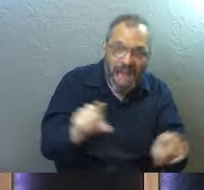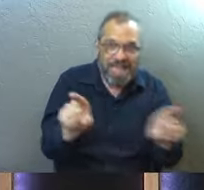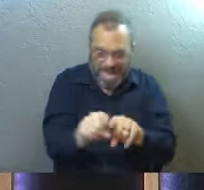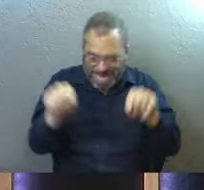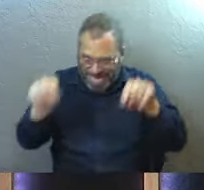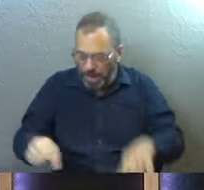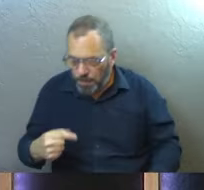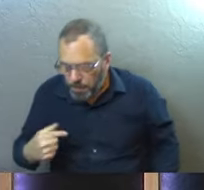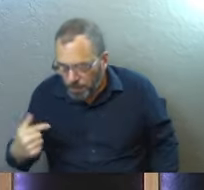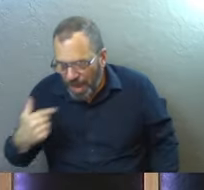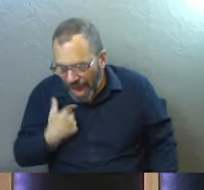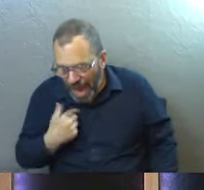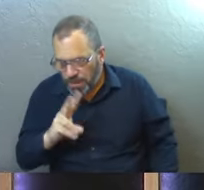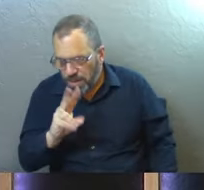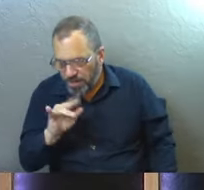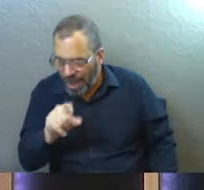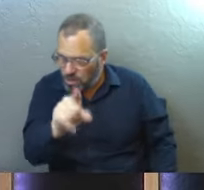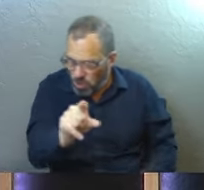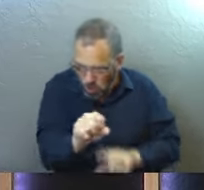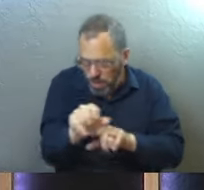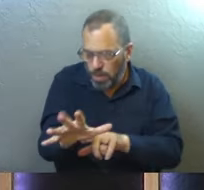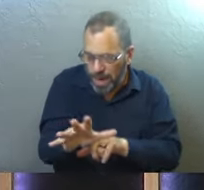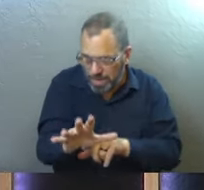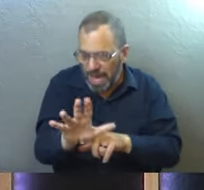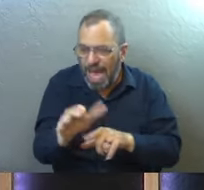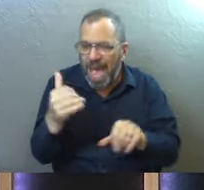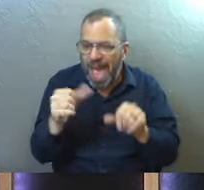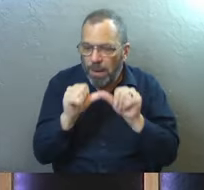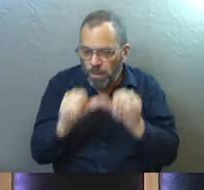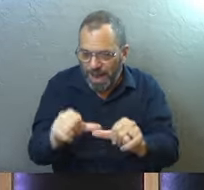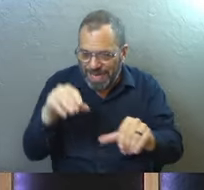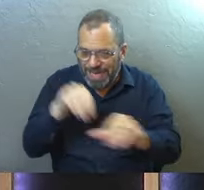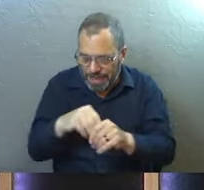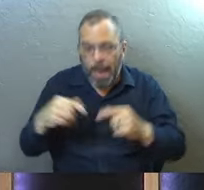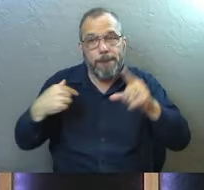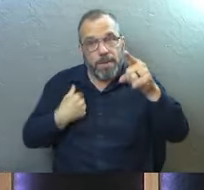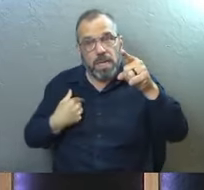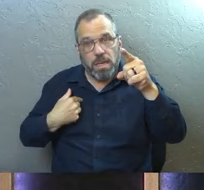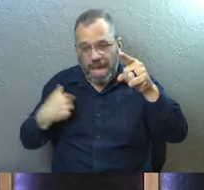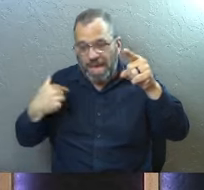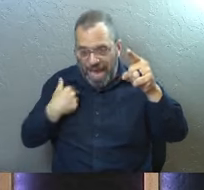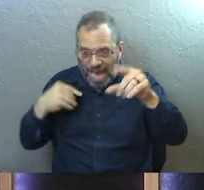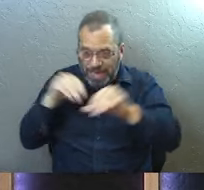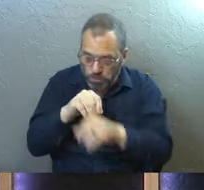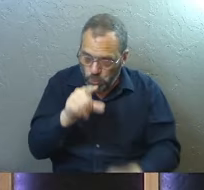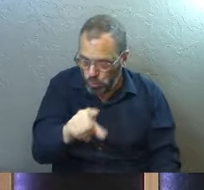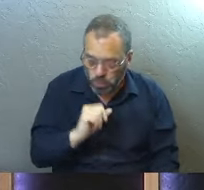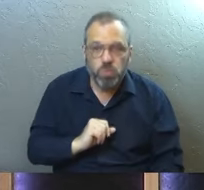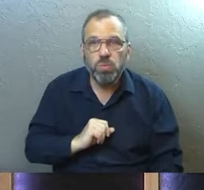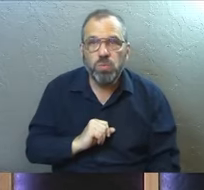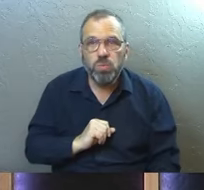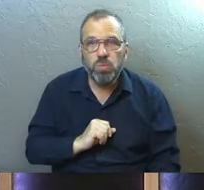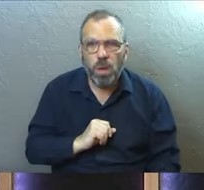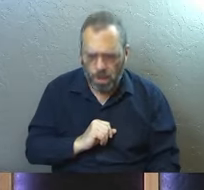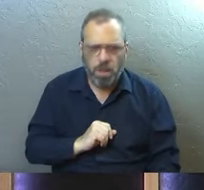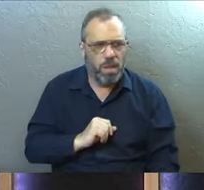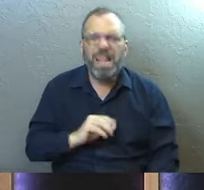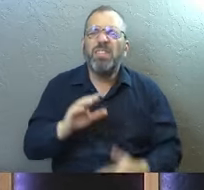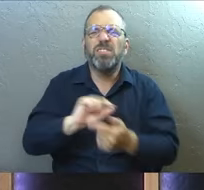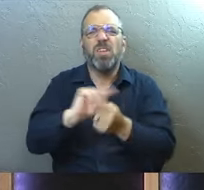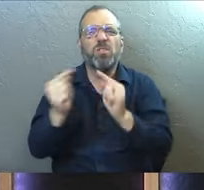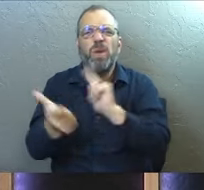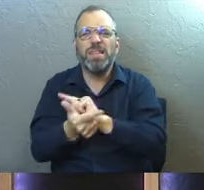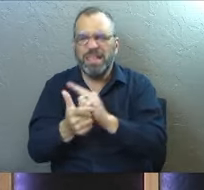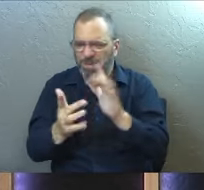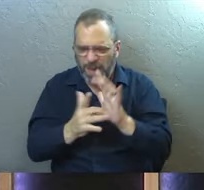right here. He says, I'm the vine, you're the branches, and remain in me, and I in you. And there's a lot, like other